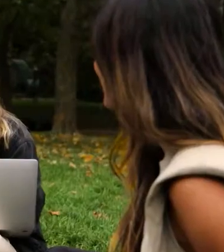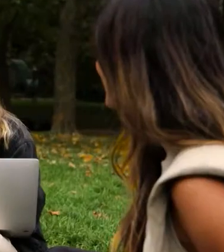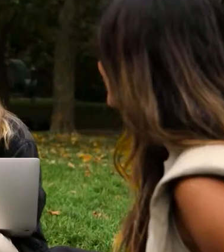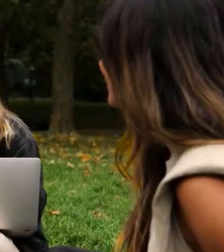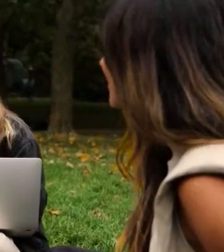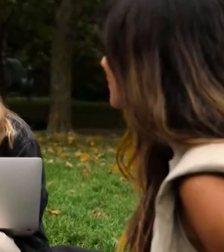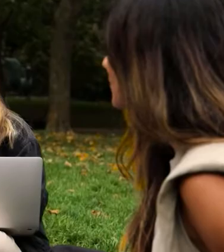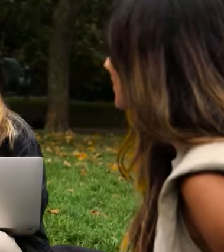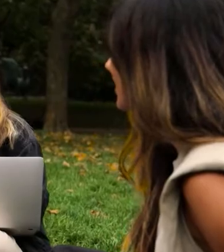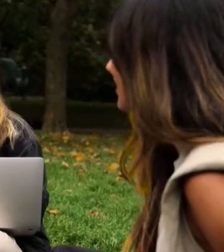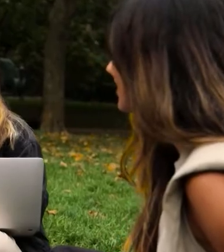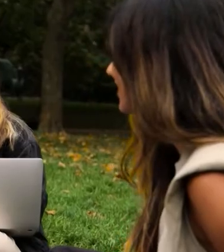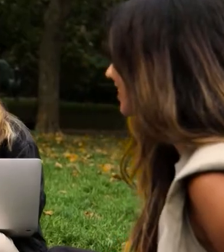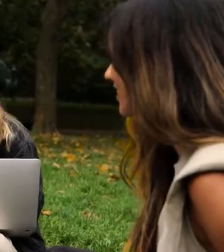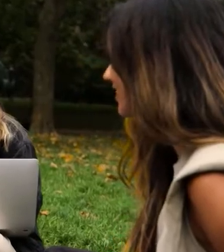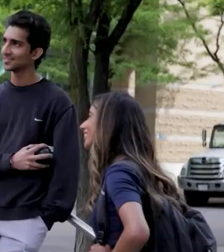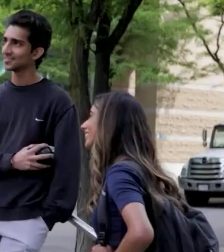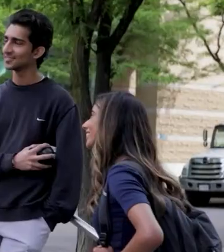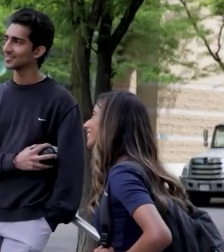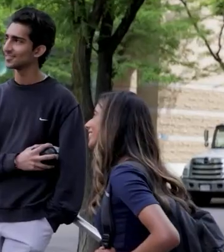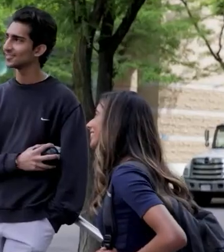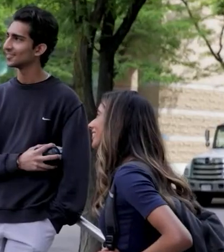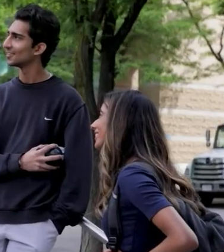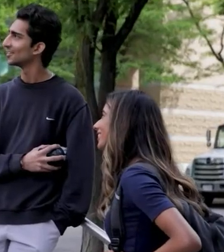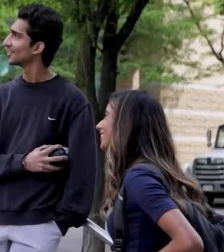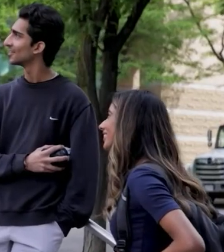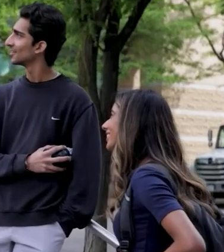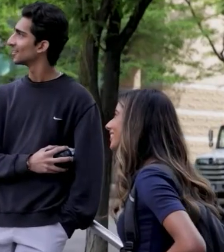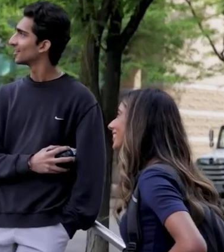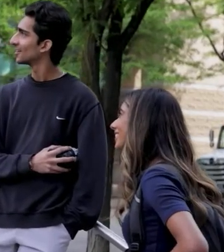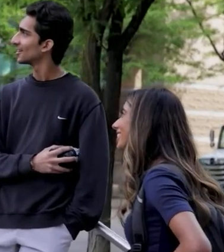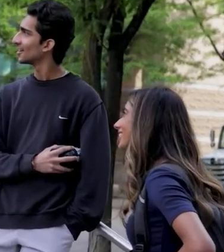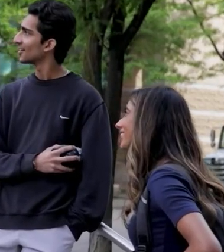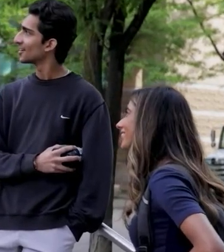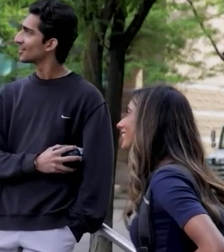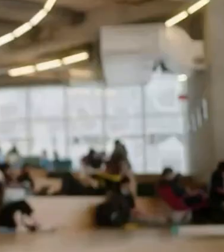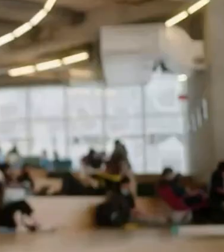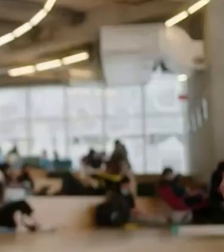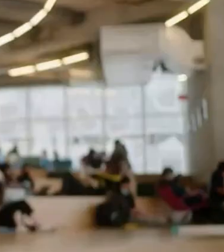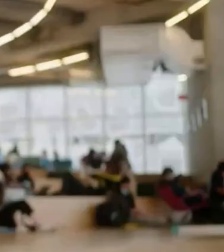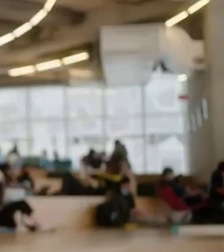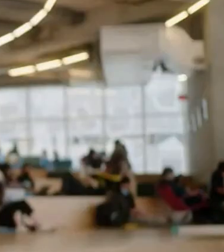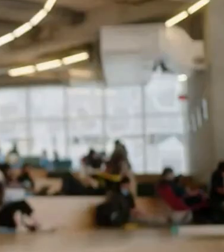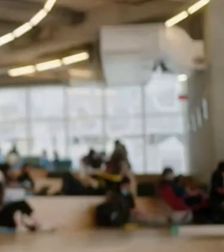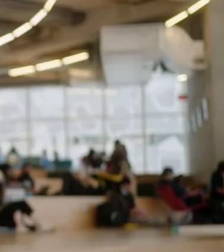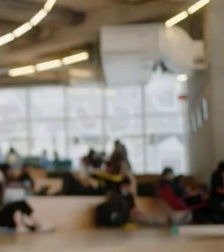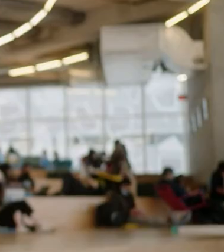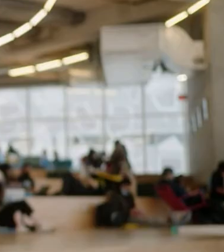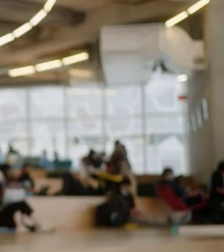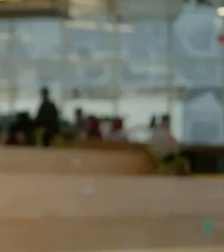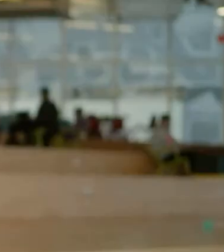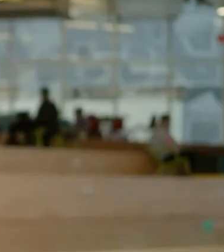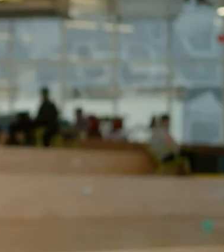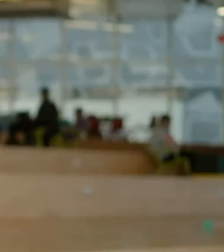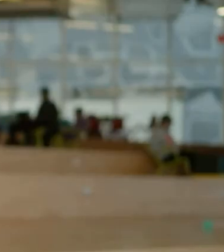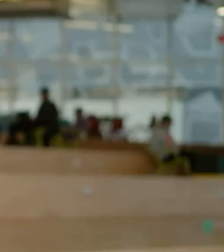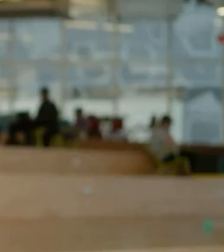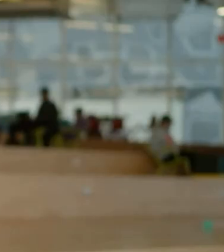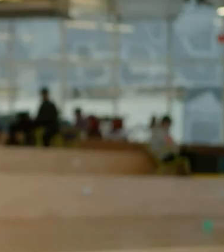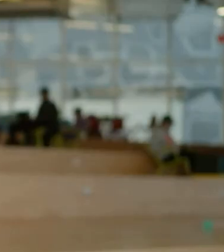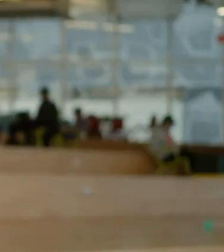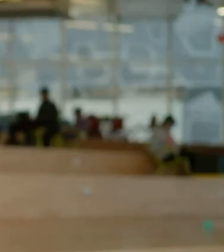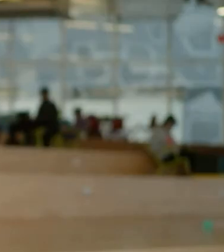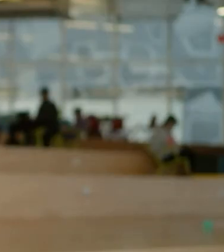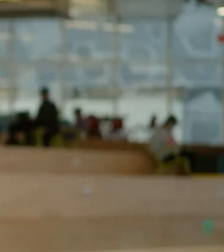giggled. Interaction of meeting students from all over the world, interaction with my instructors of the day. My fondest